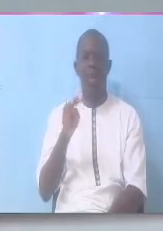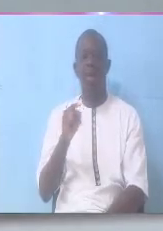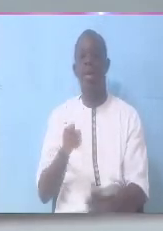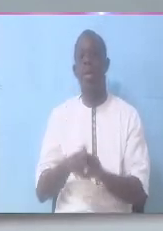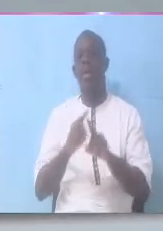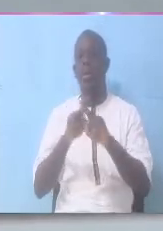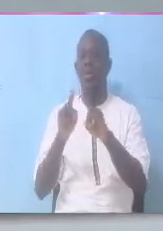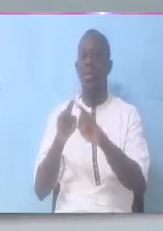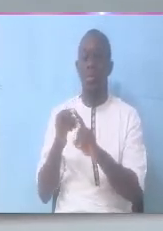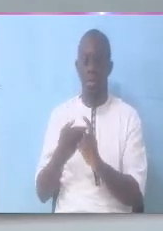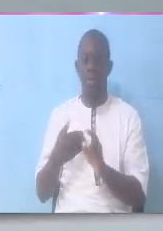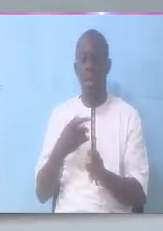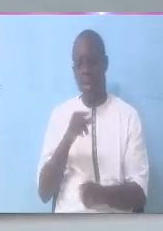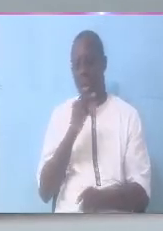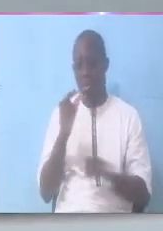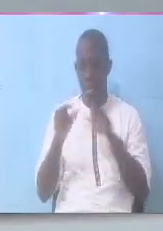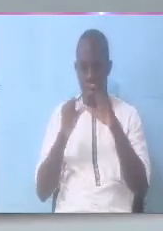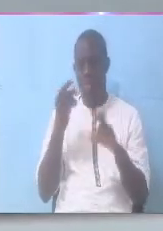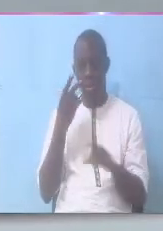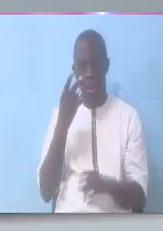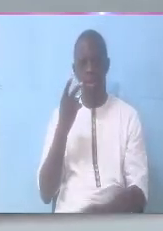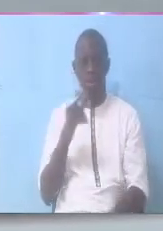Landing Sane,